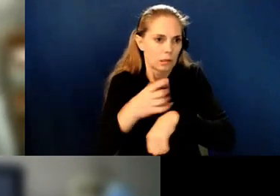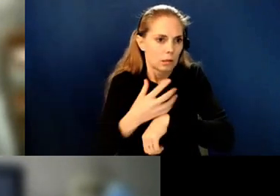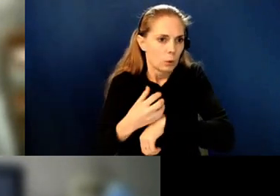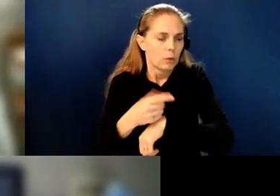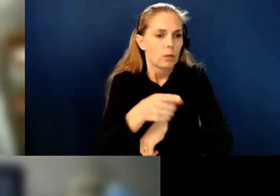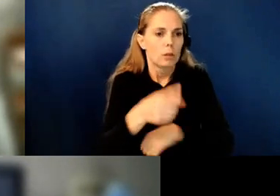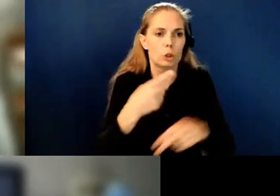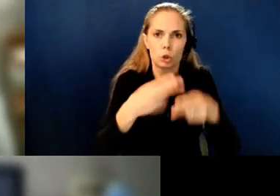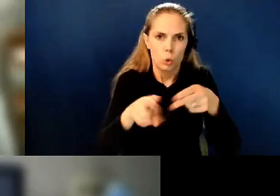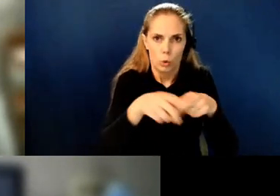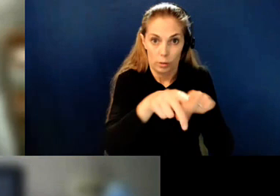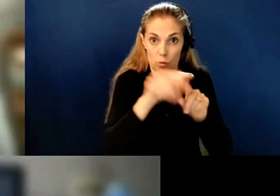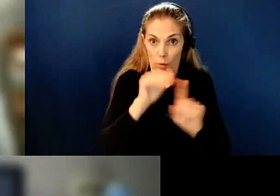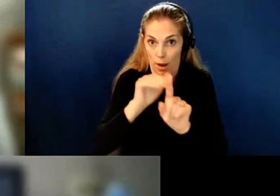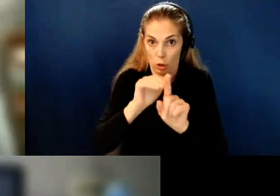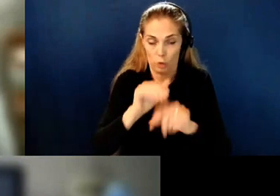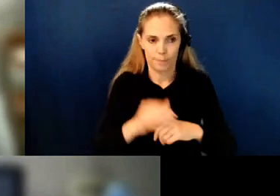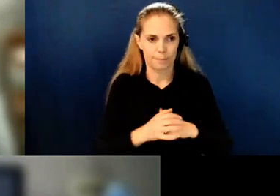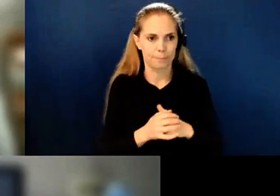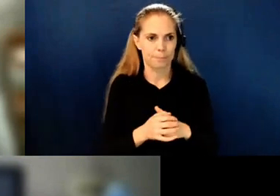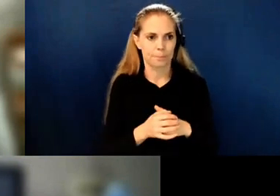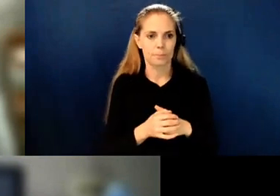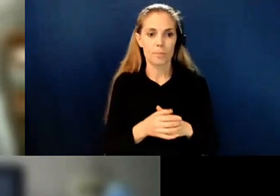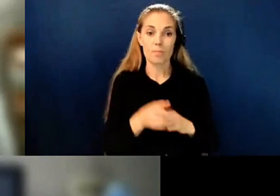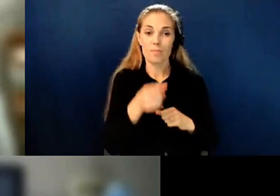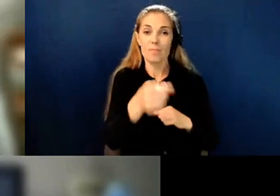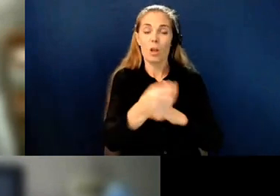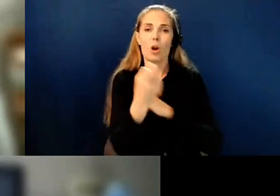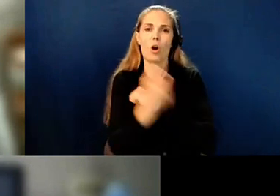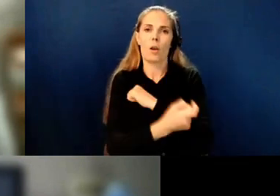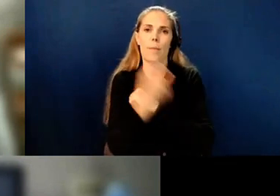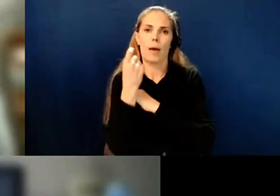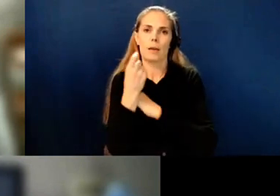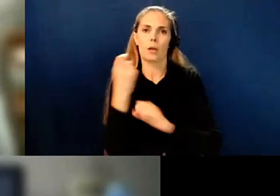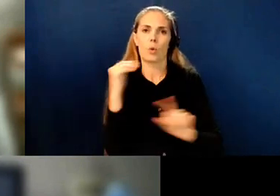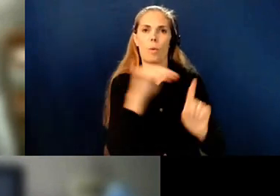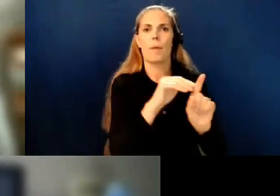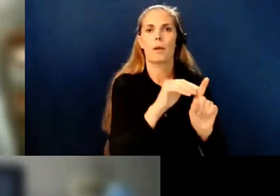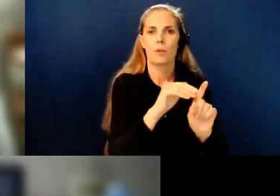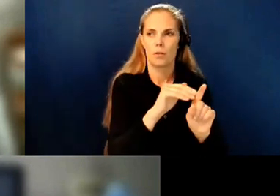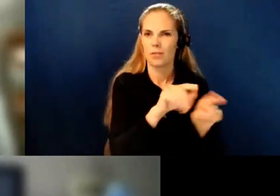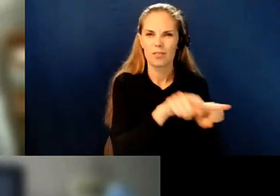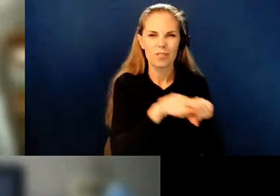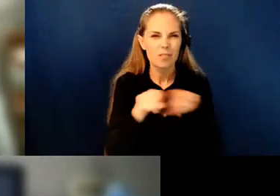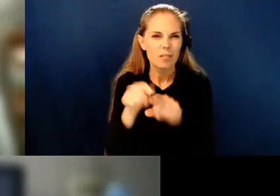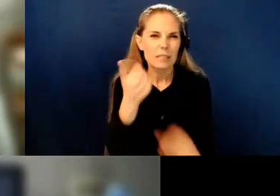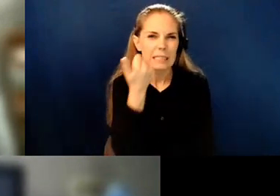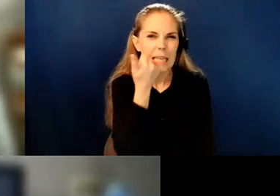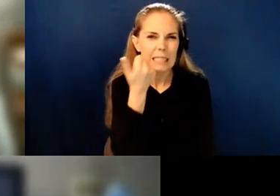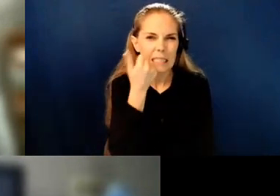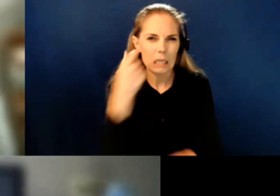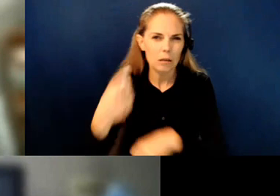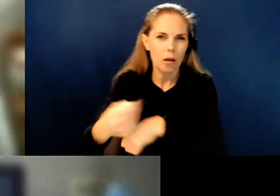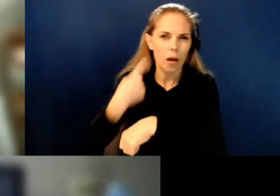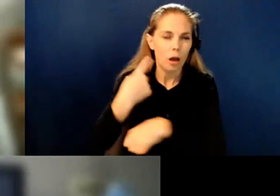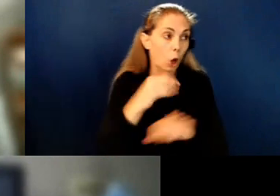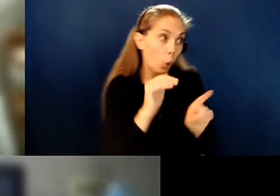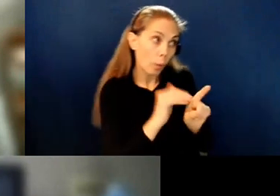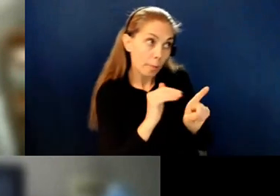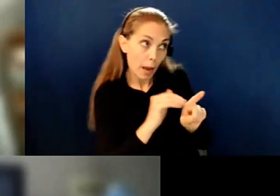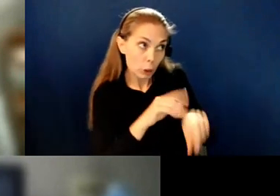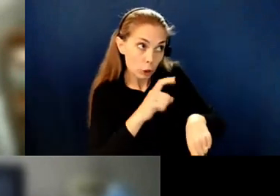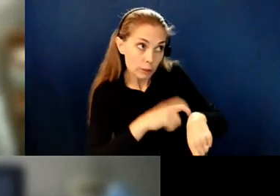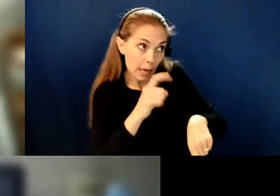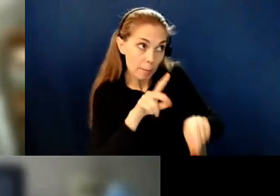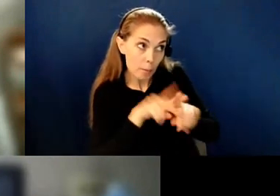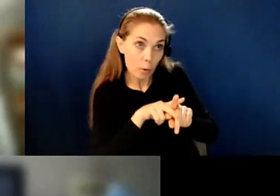quickly. These send the automated appointment reminders just like your dentist does, right? So they're really useful for eliminating